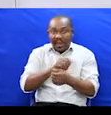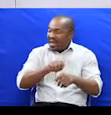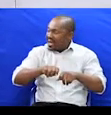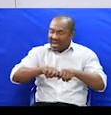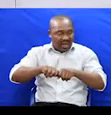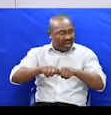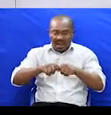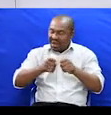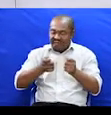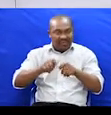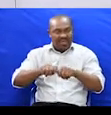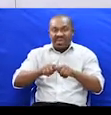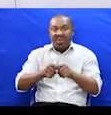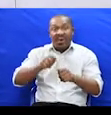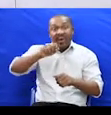indivisible